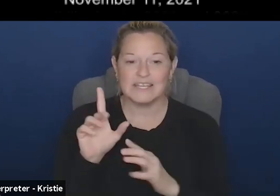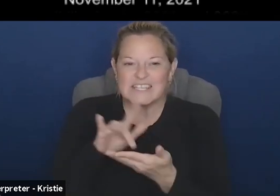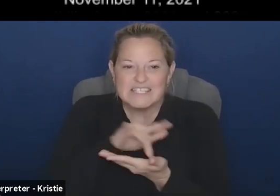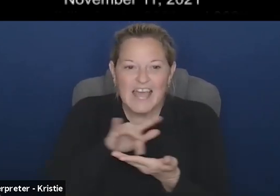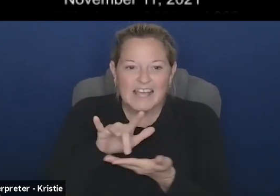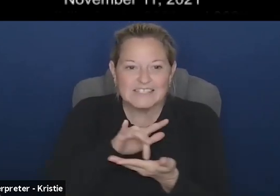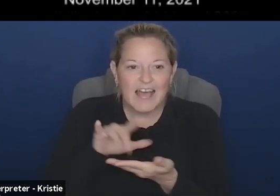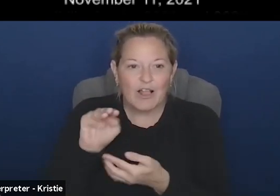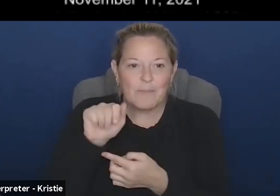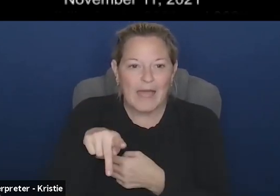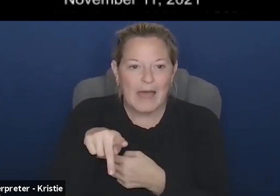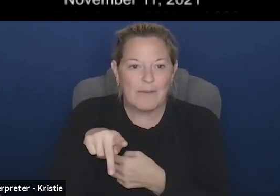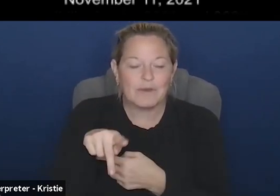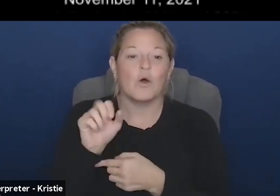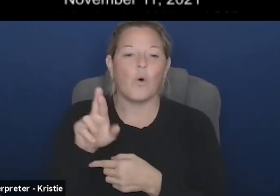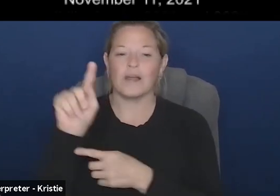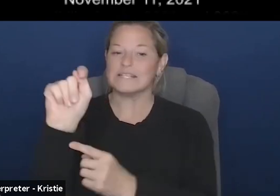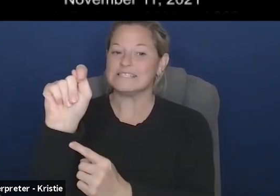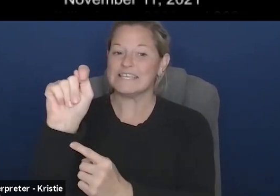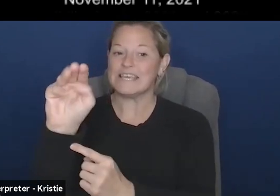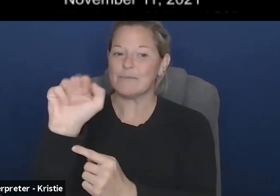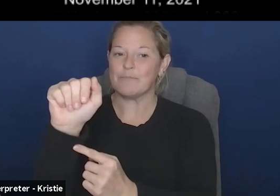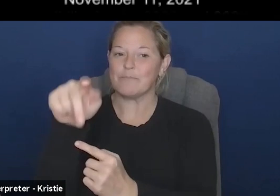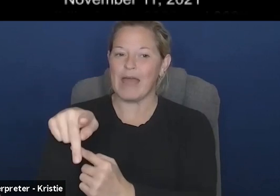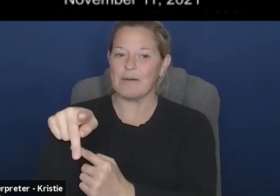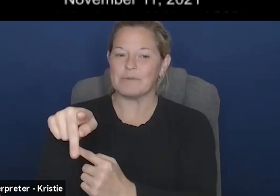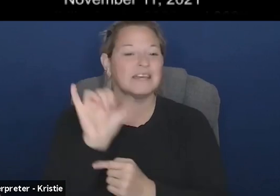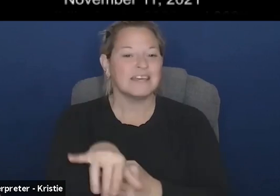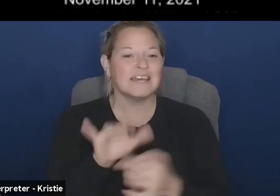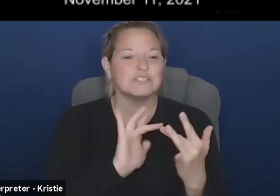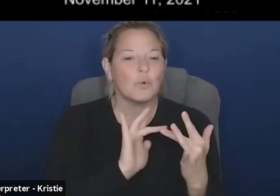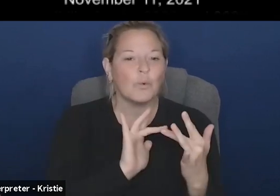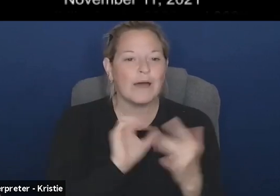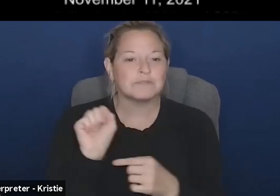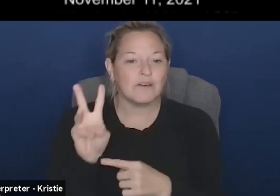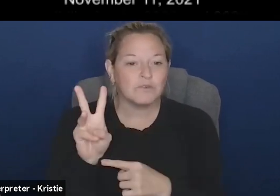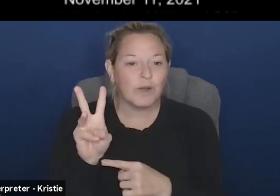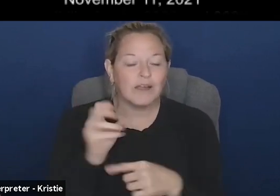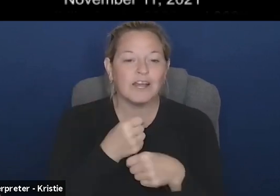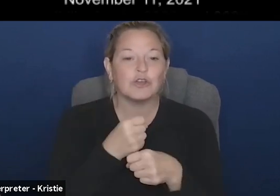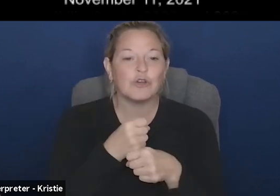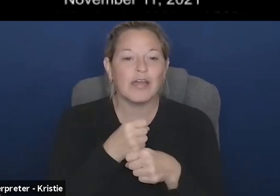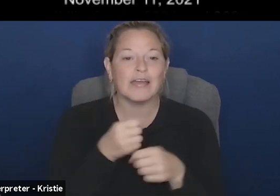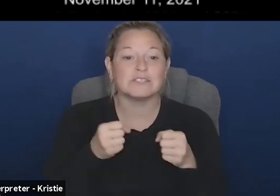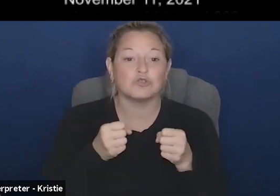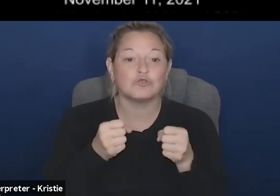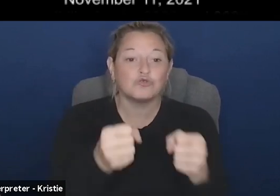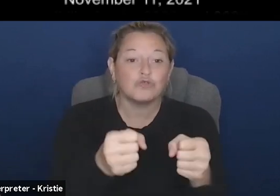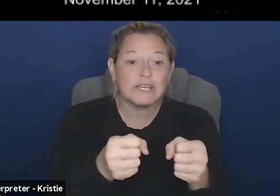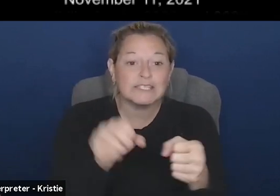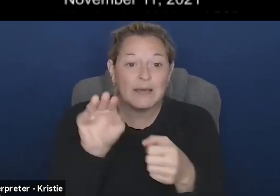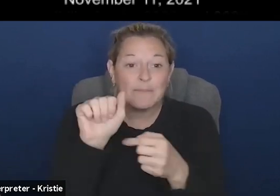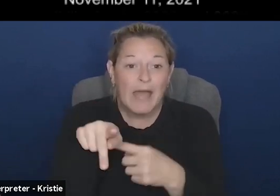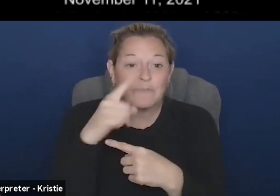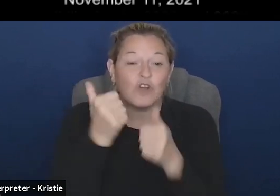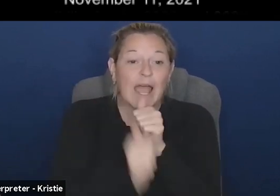Automated Production, or TMAP, a web-based software that generates tactile street maps of any location that can be